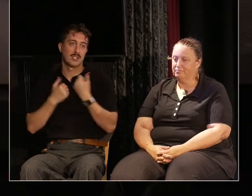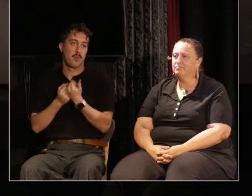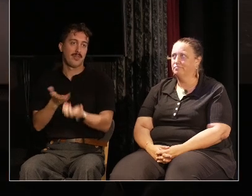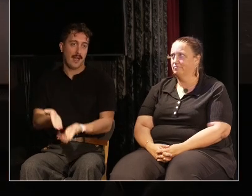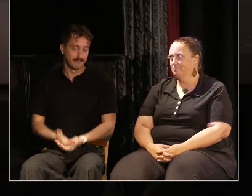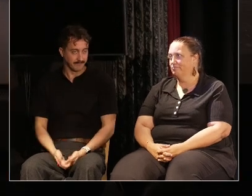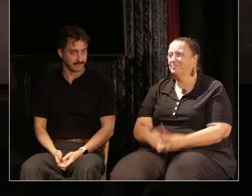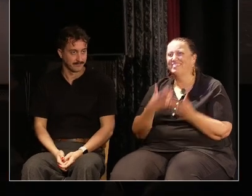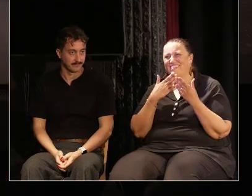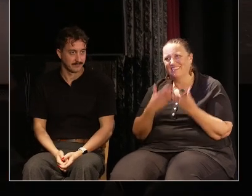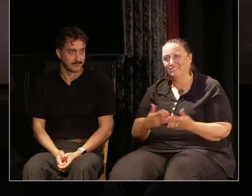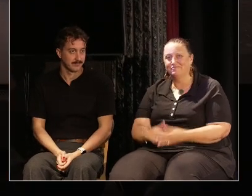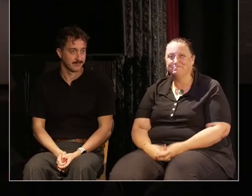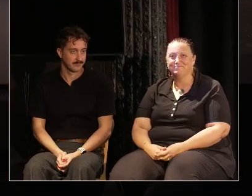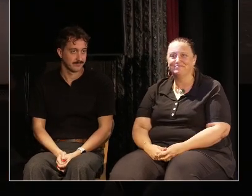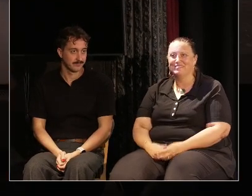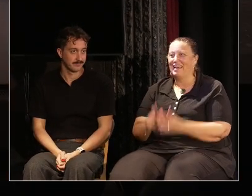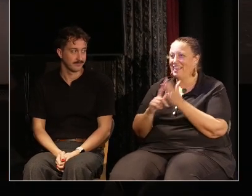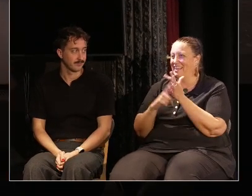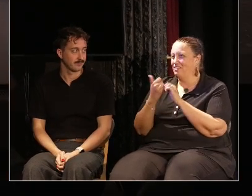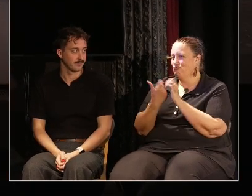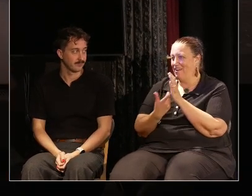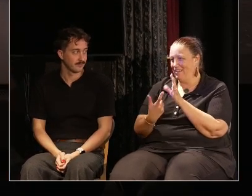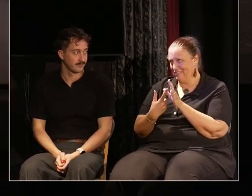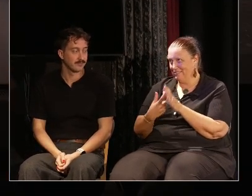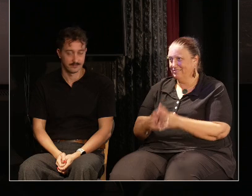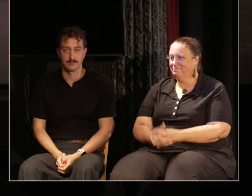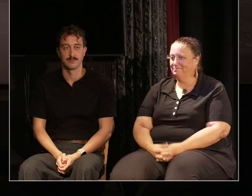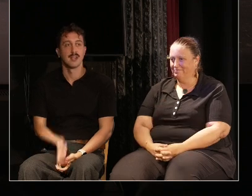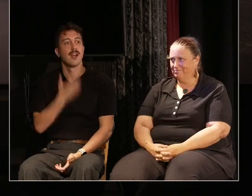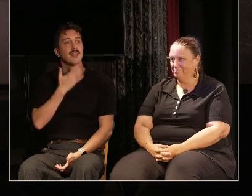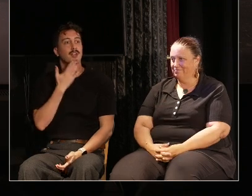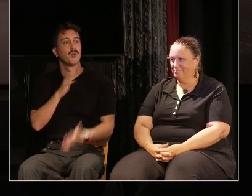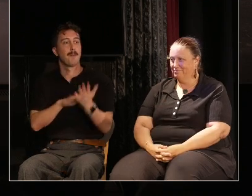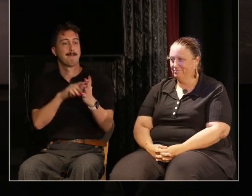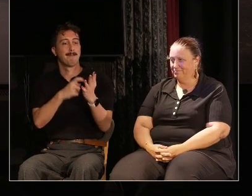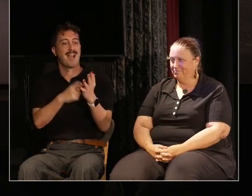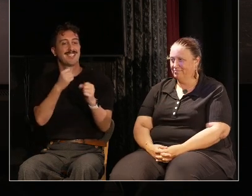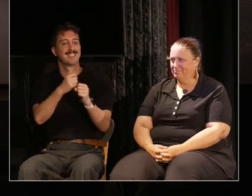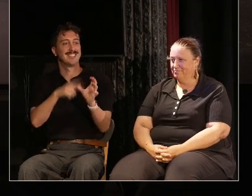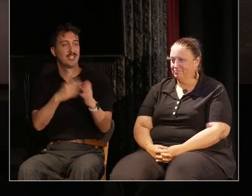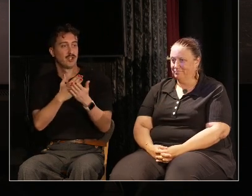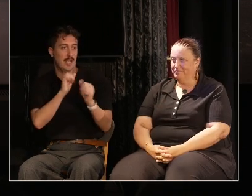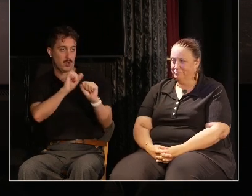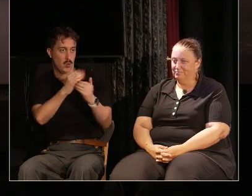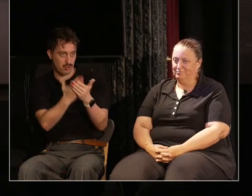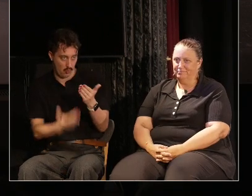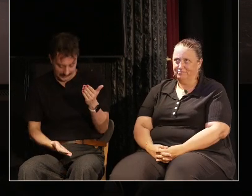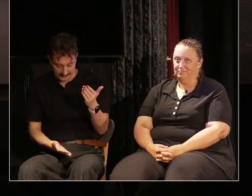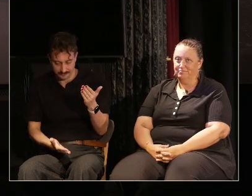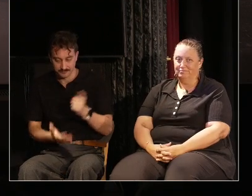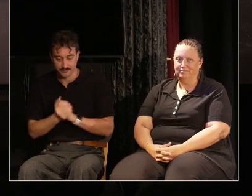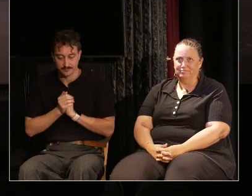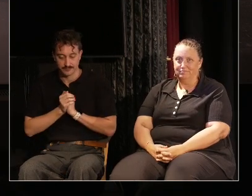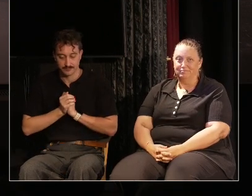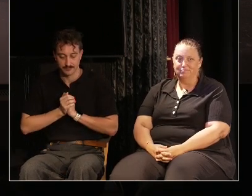you. Allegra. Thank you, Margie, for sharing your story. I must say this is an area which, you know,